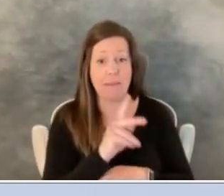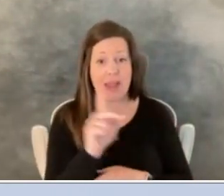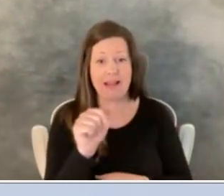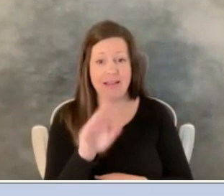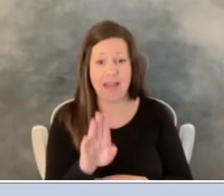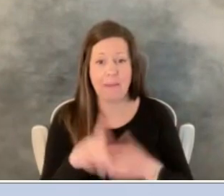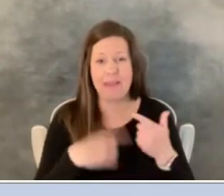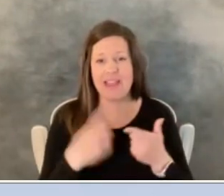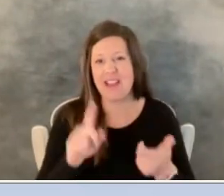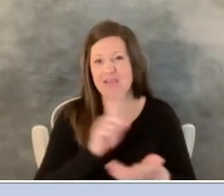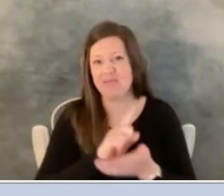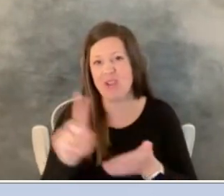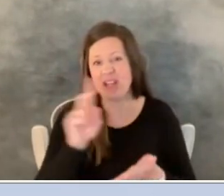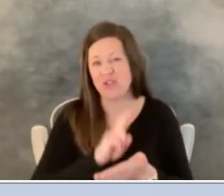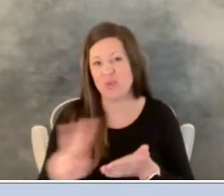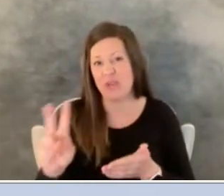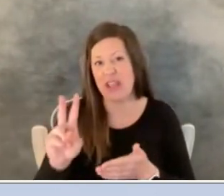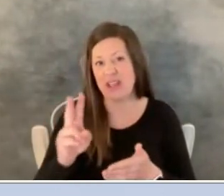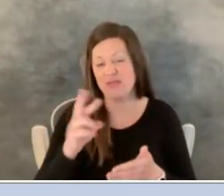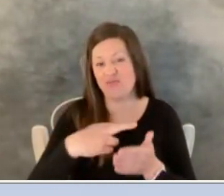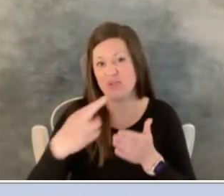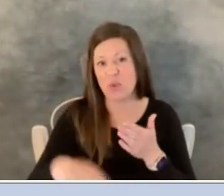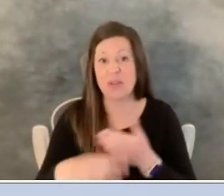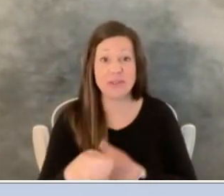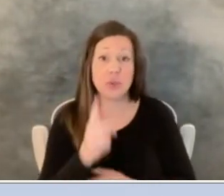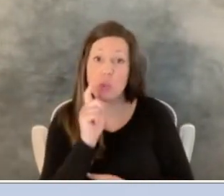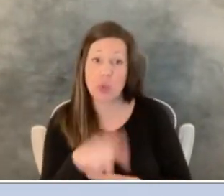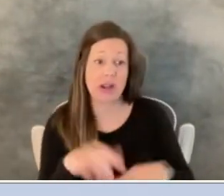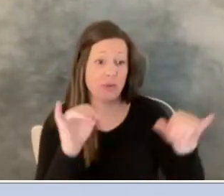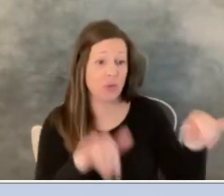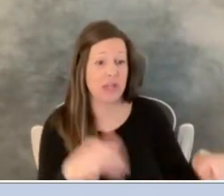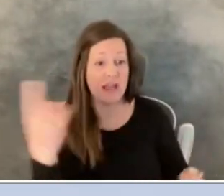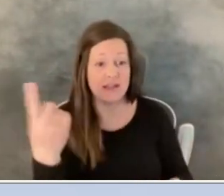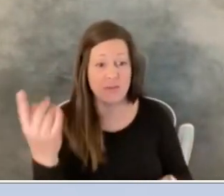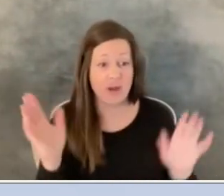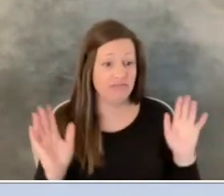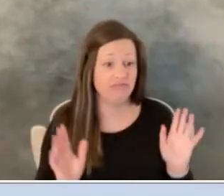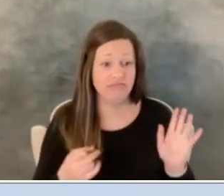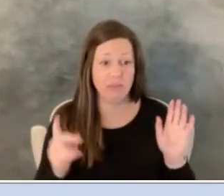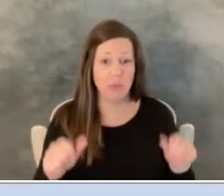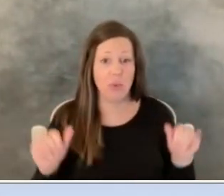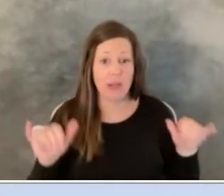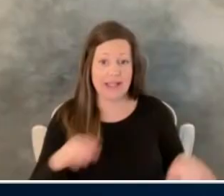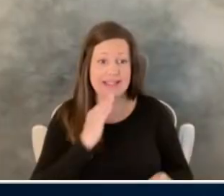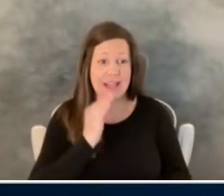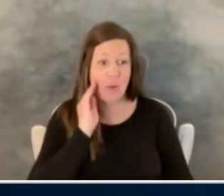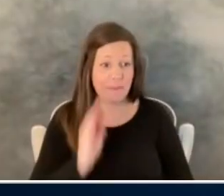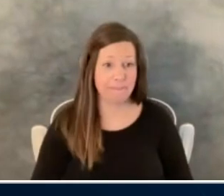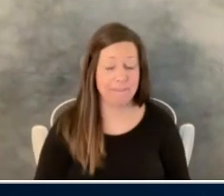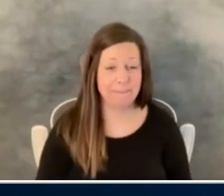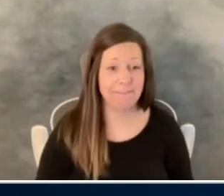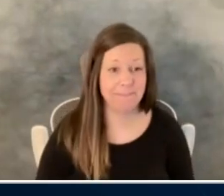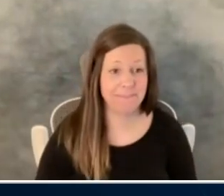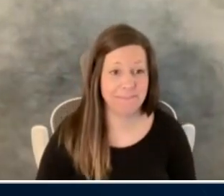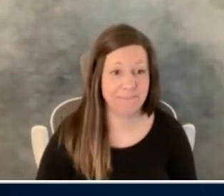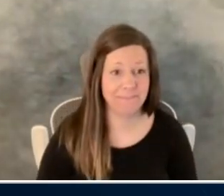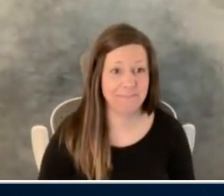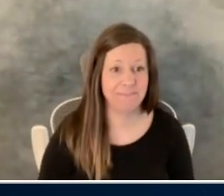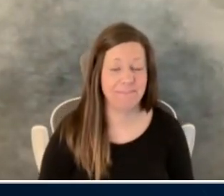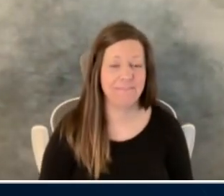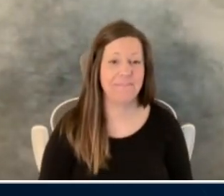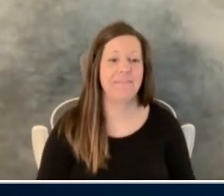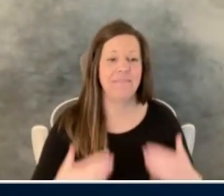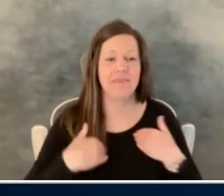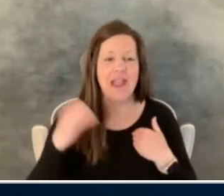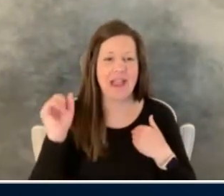1 to 2 weeks, and you don't have to be in any lab and be around any person with a clipboard. I have a question about